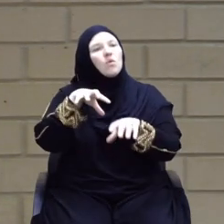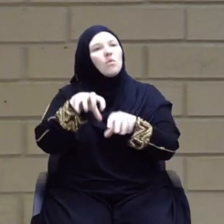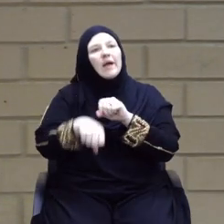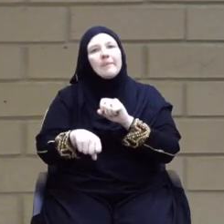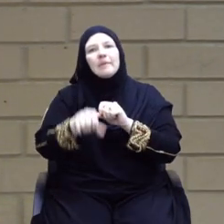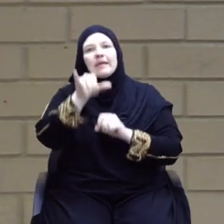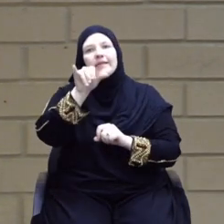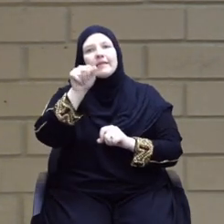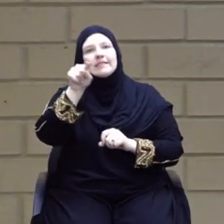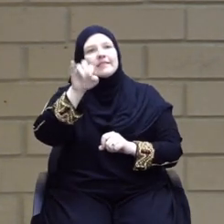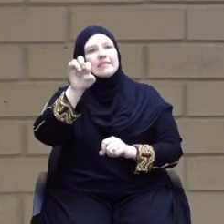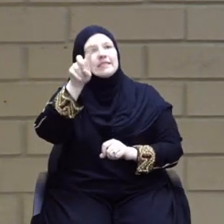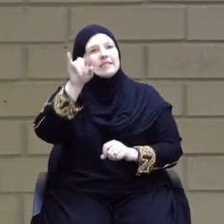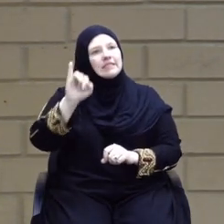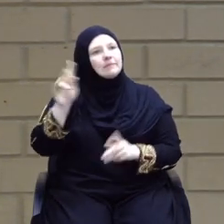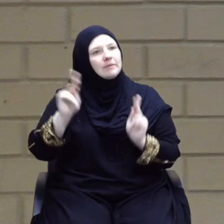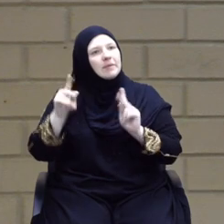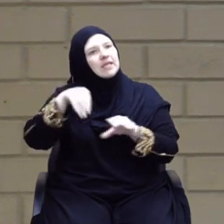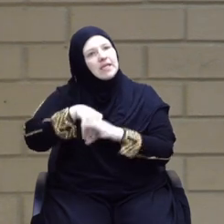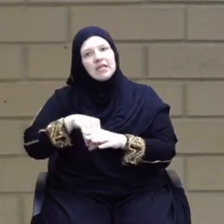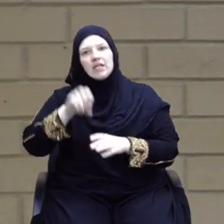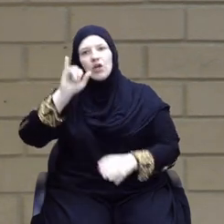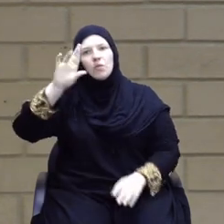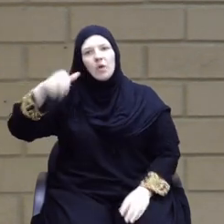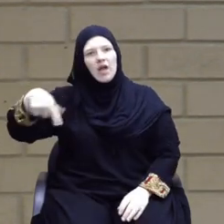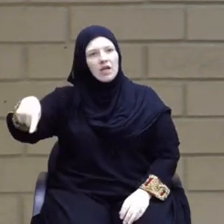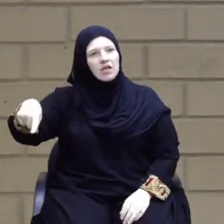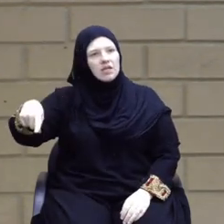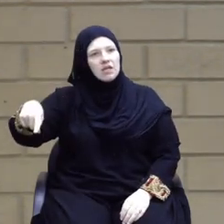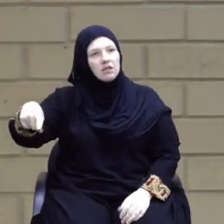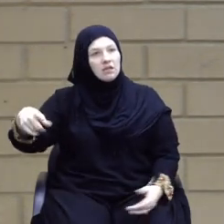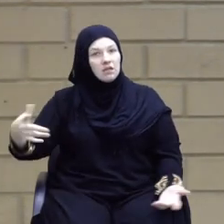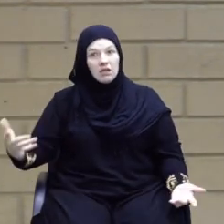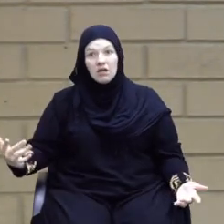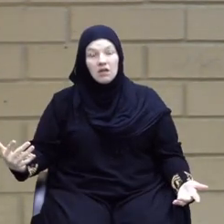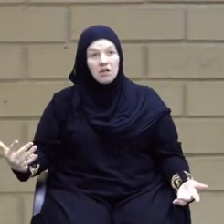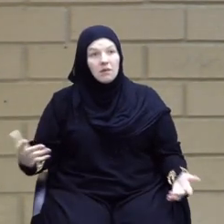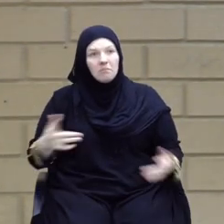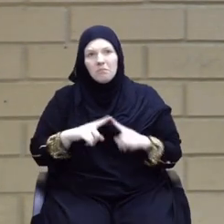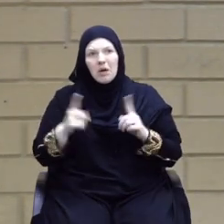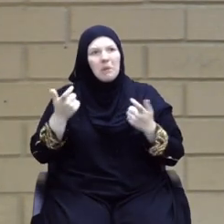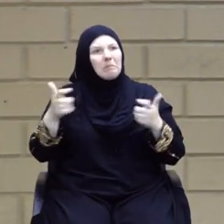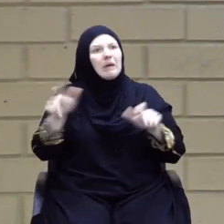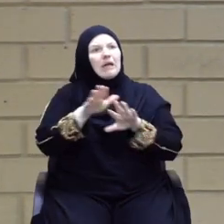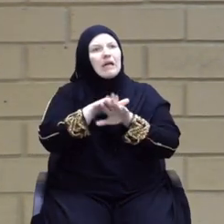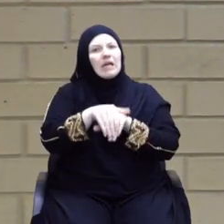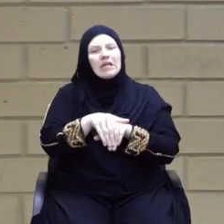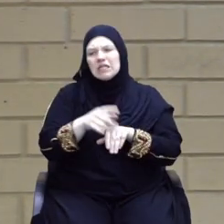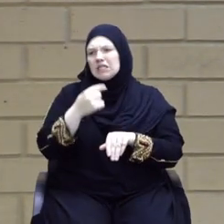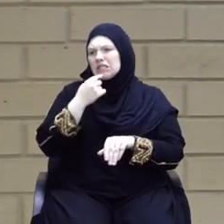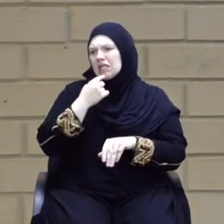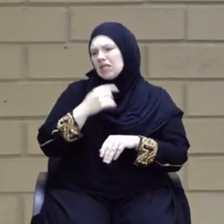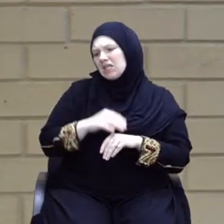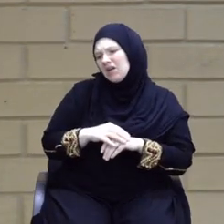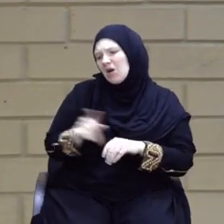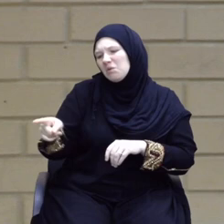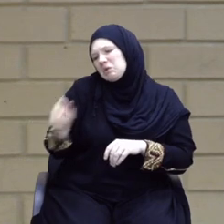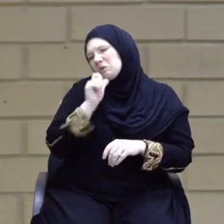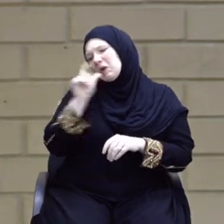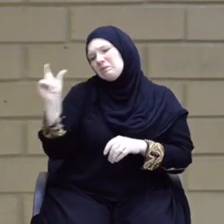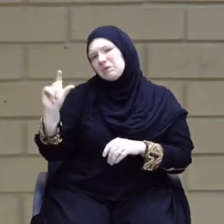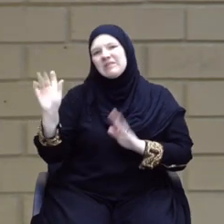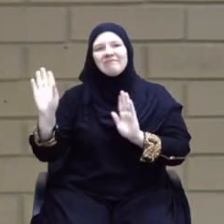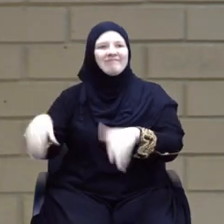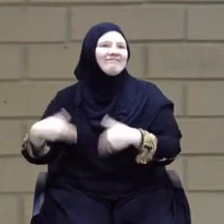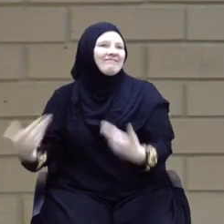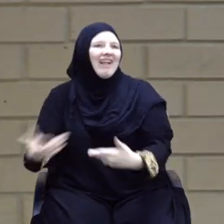Iraq. But this is a huge hypocrisy to go and object to the tormentation